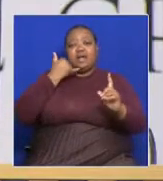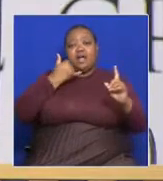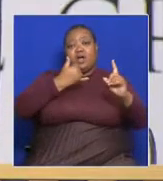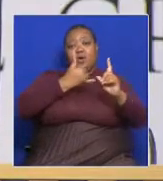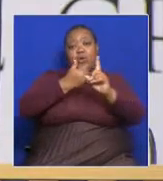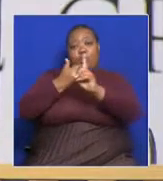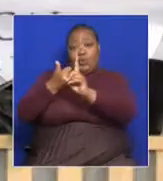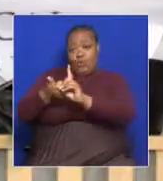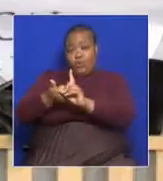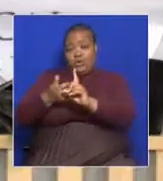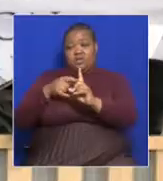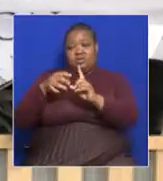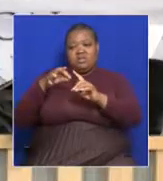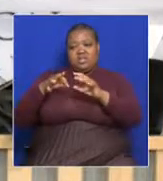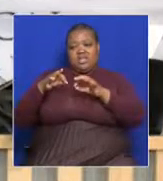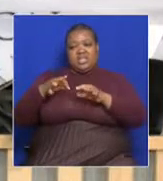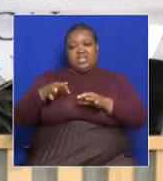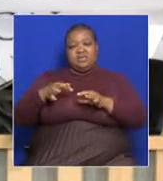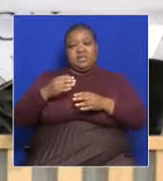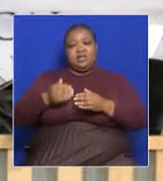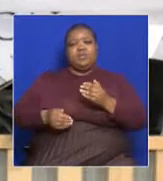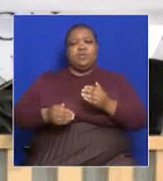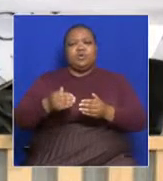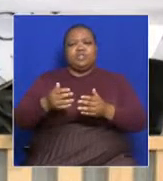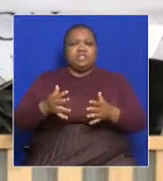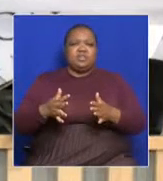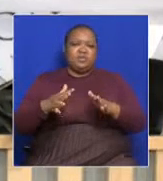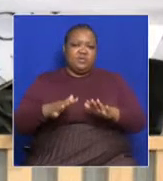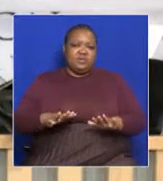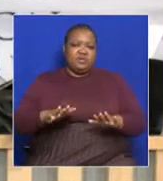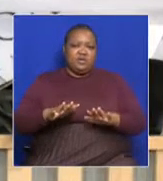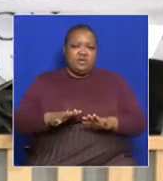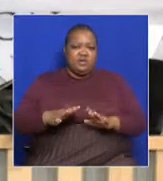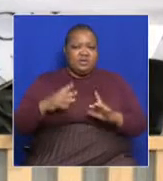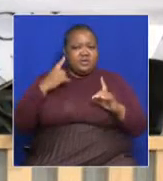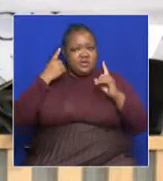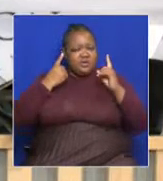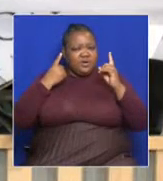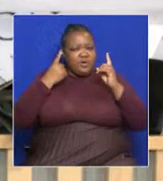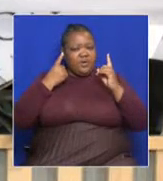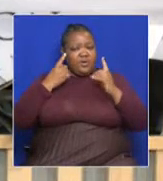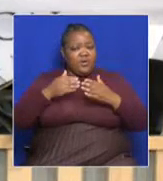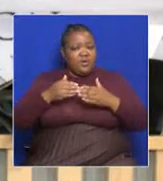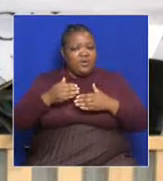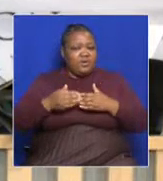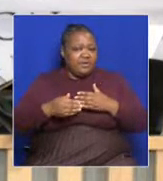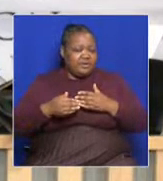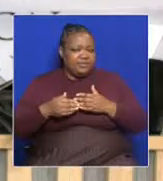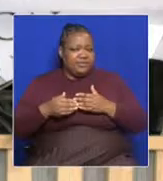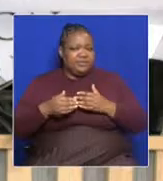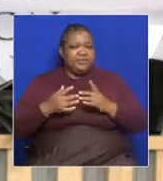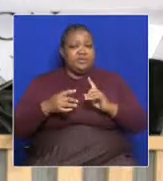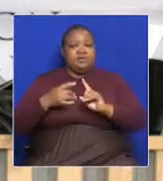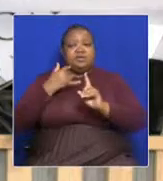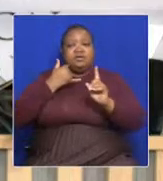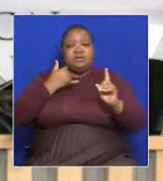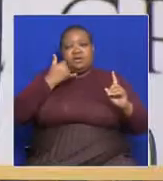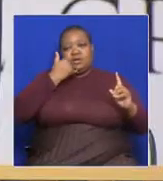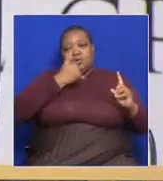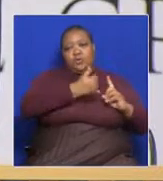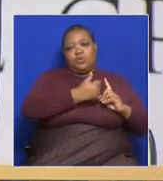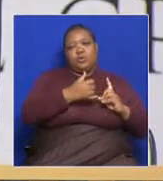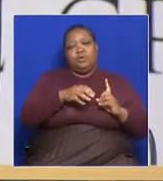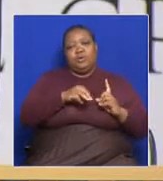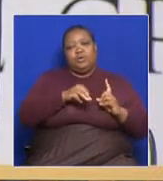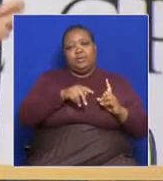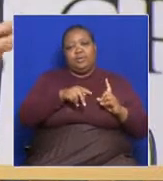the procedure to me. And I would think shortly thereafter, I would have called Warrant Officer Mpangase and given him